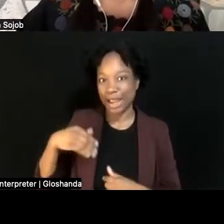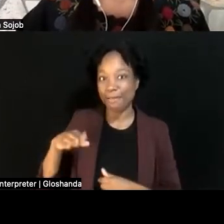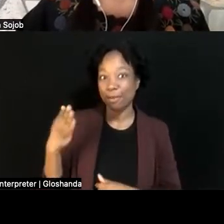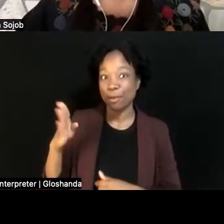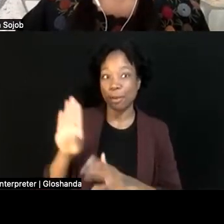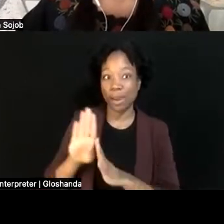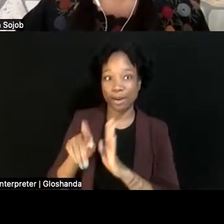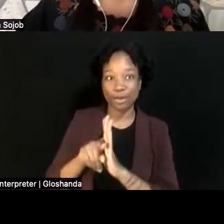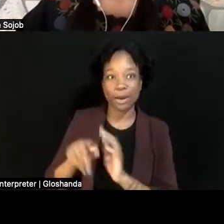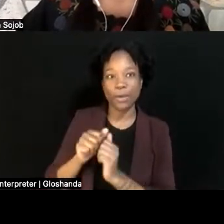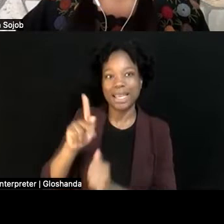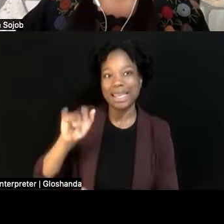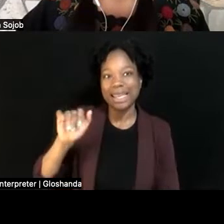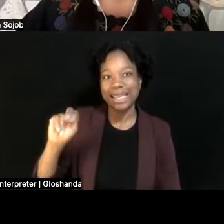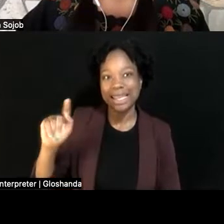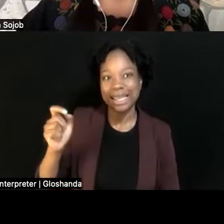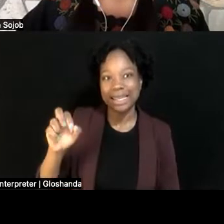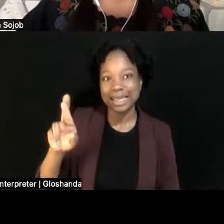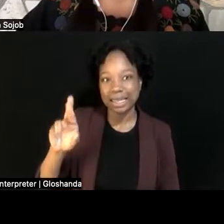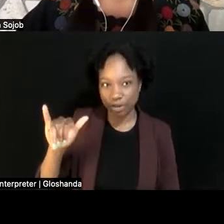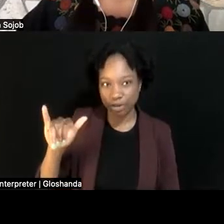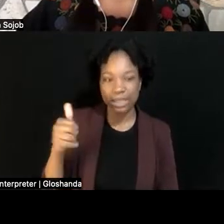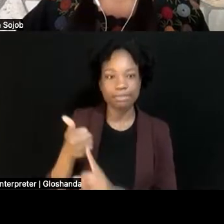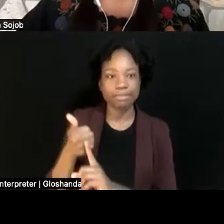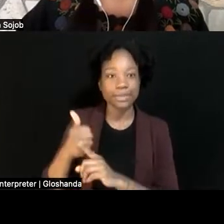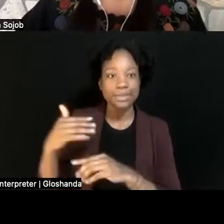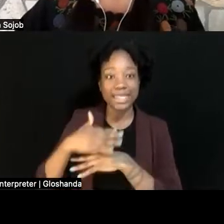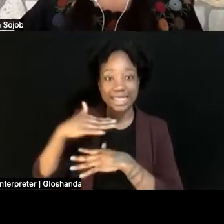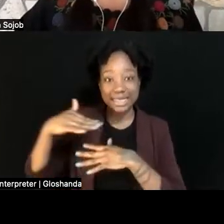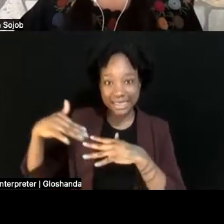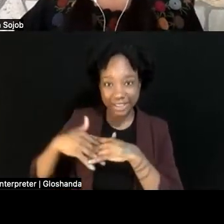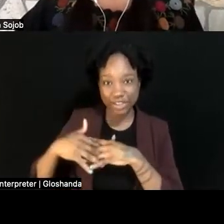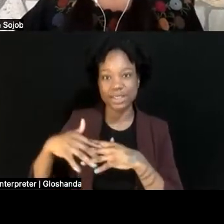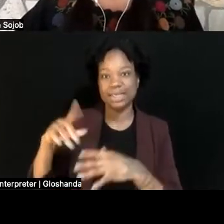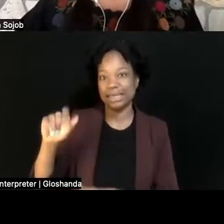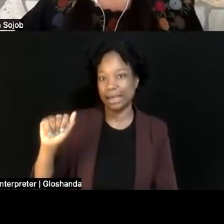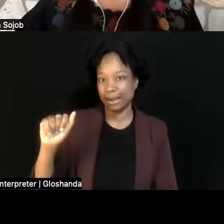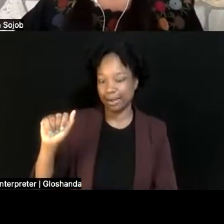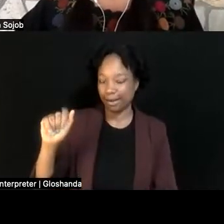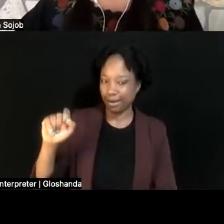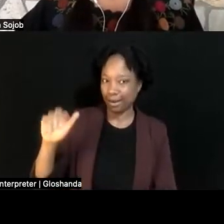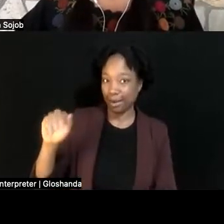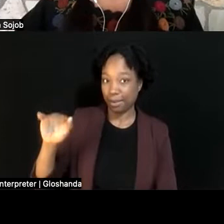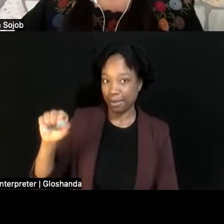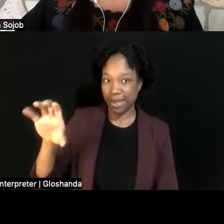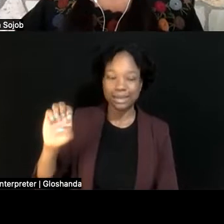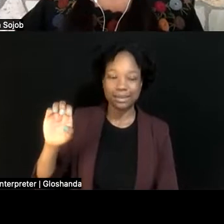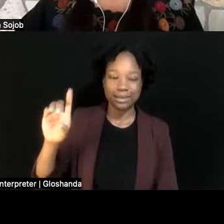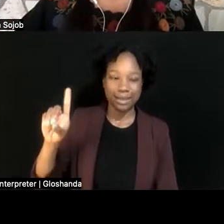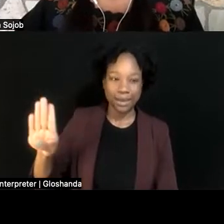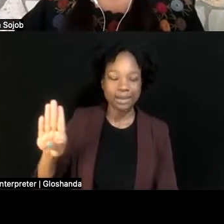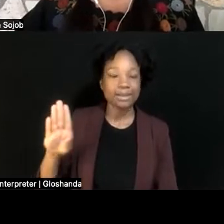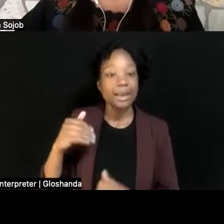Taro. Kin Theory is an Indigenous media makers database. And as a Cantonese, French, and Irish scholar,